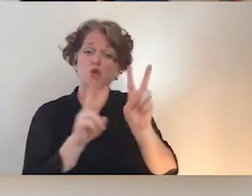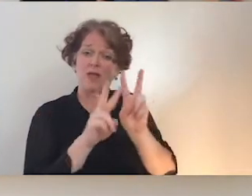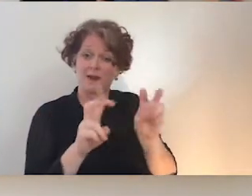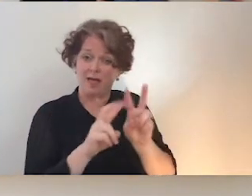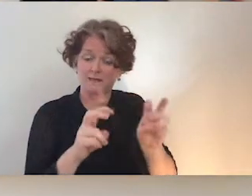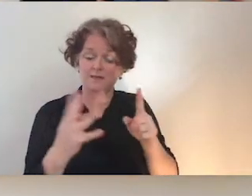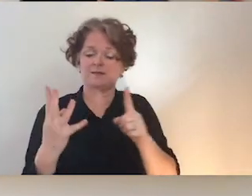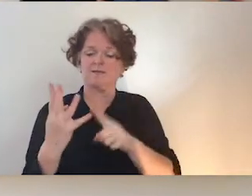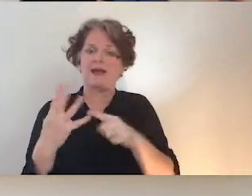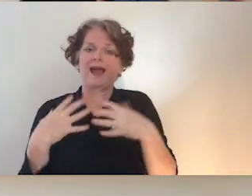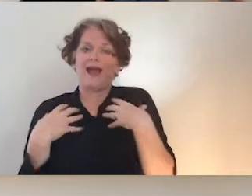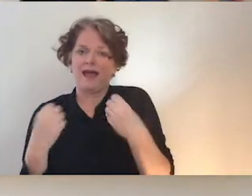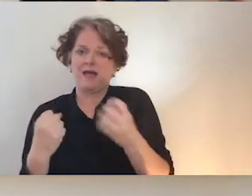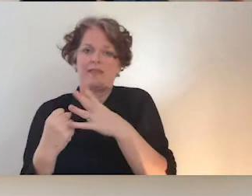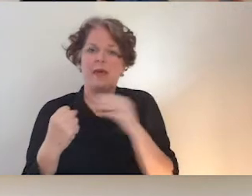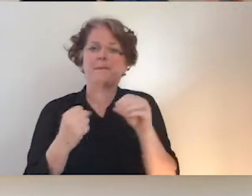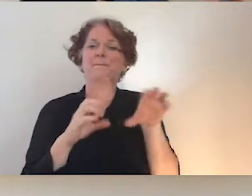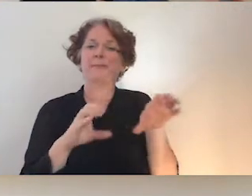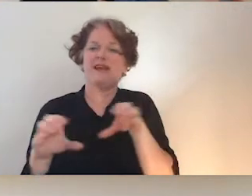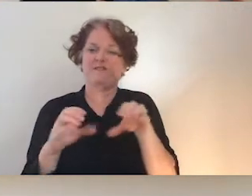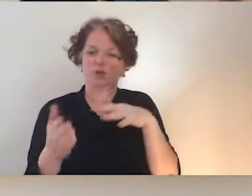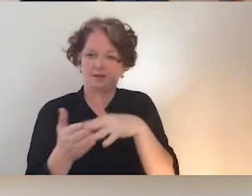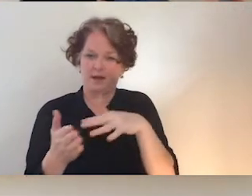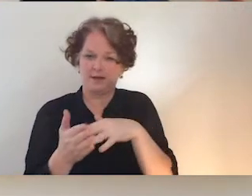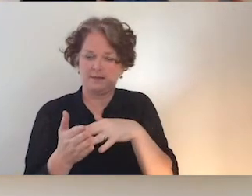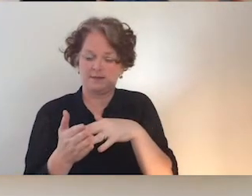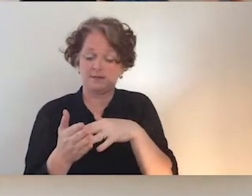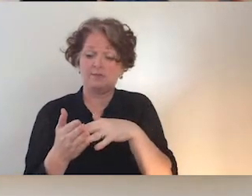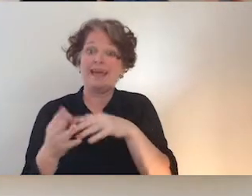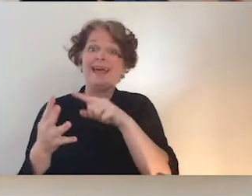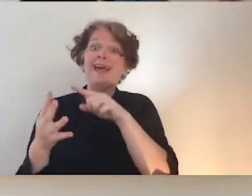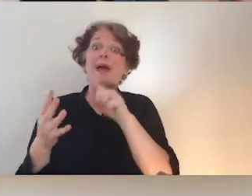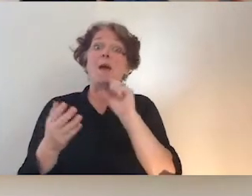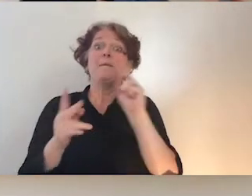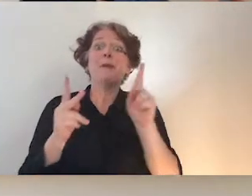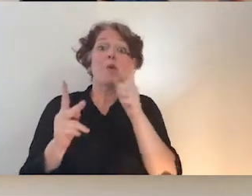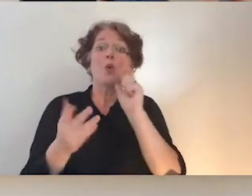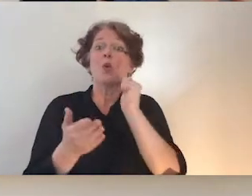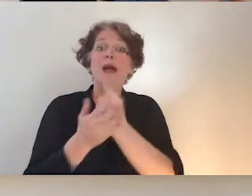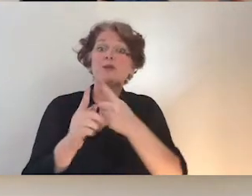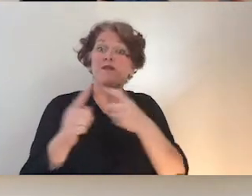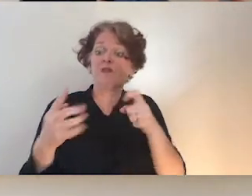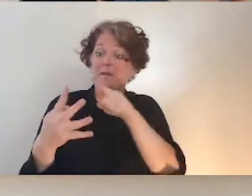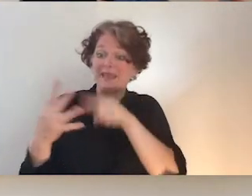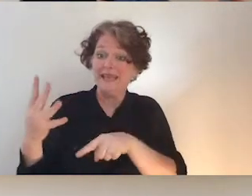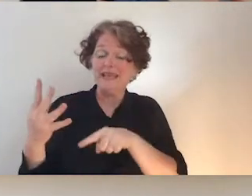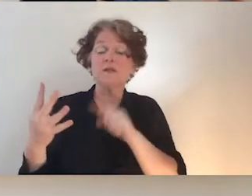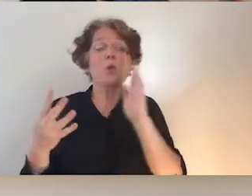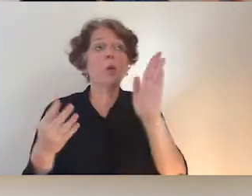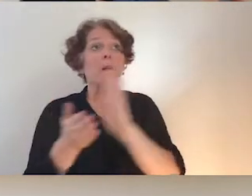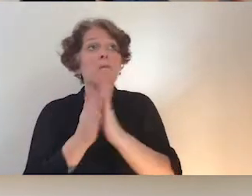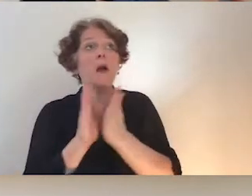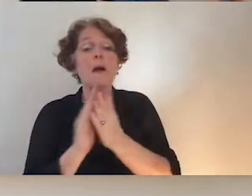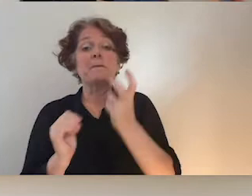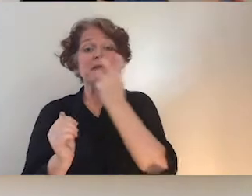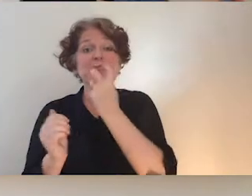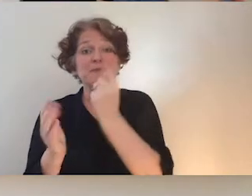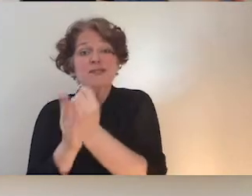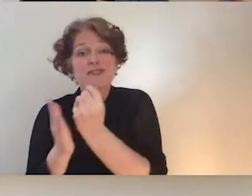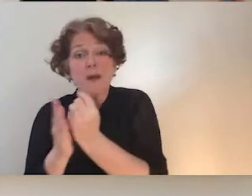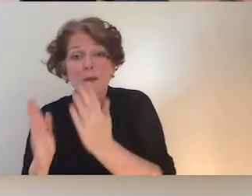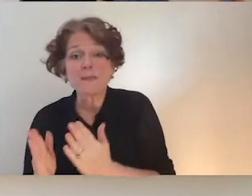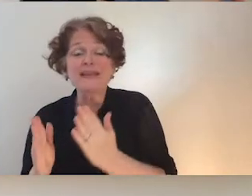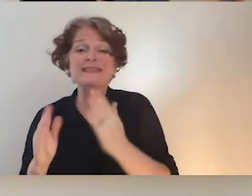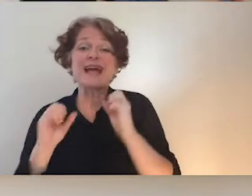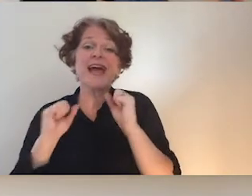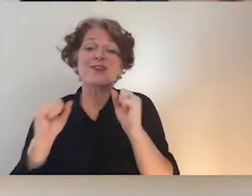Psychology, Education Policy and Social Analysis, and Health and Behavior Studies. Graduates of these departments